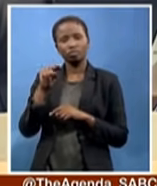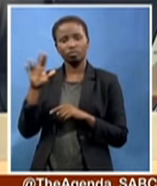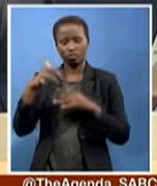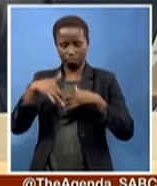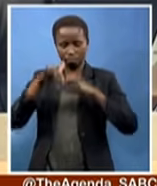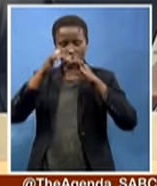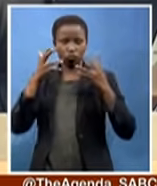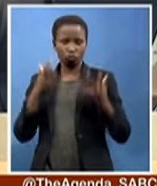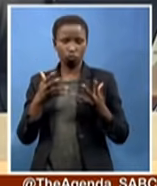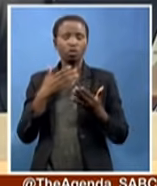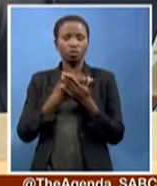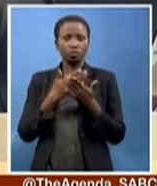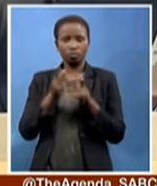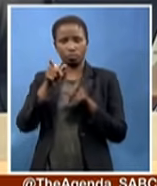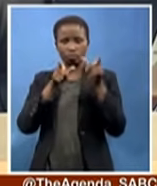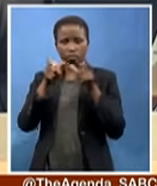deployment.